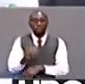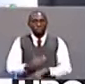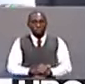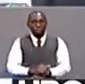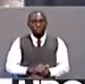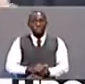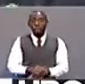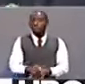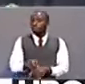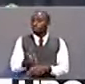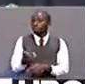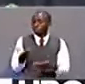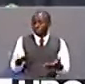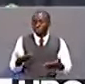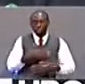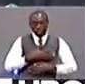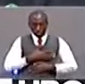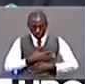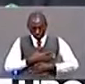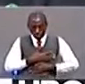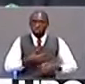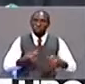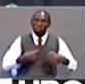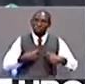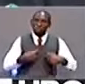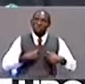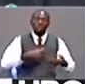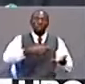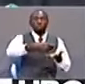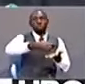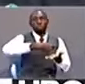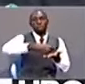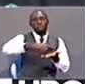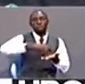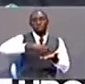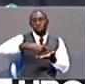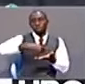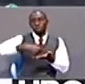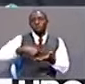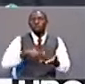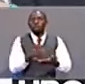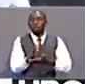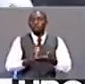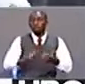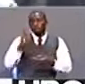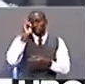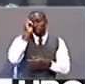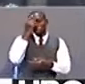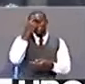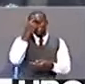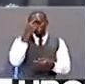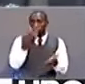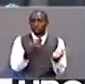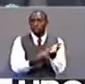an honor for me to sign on behalf of Government of the Republic of